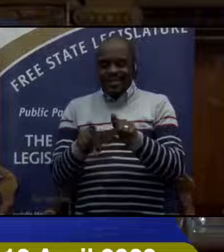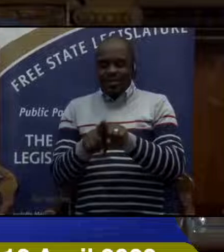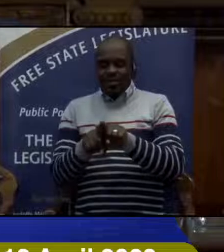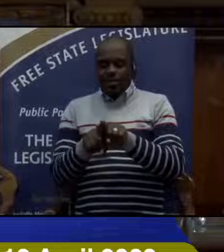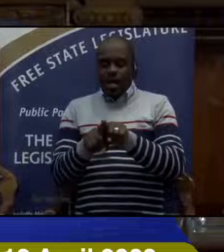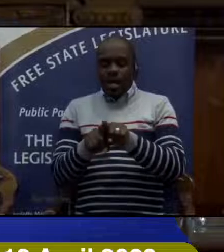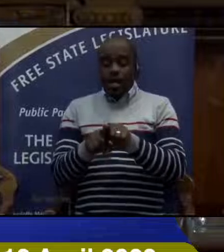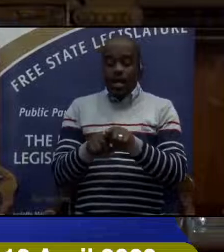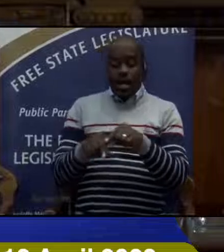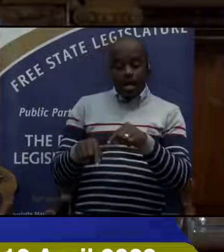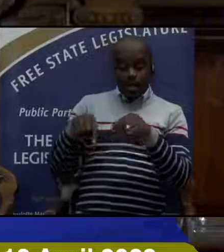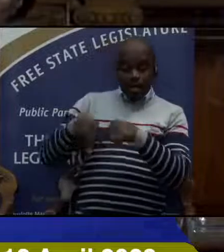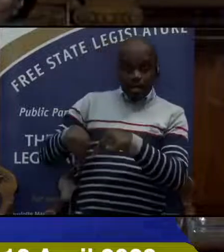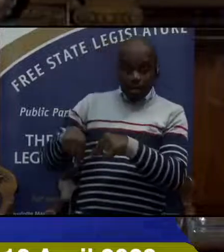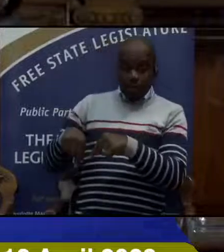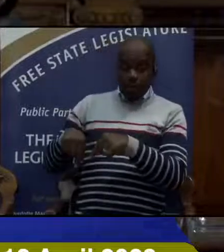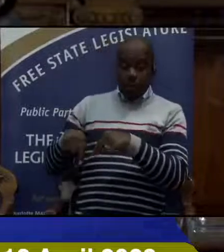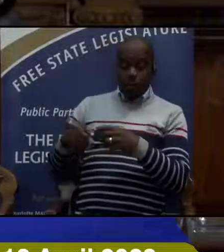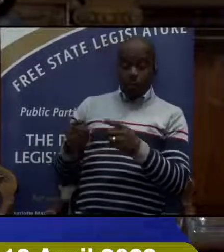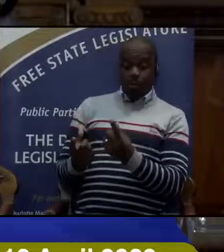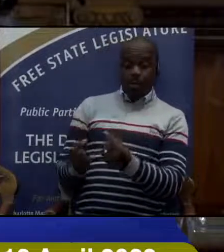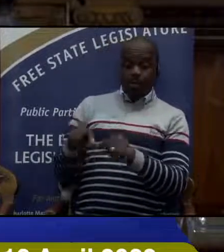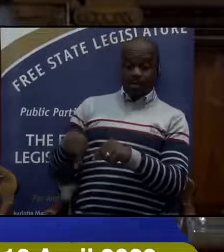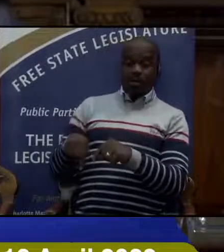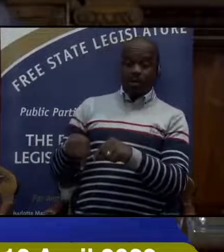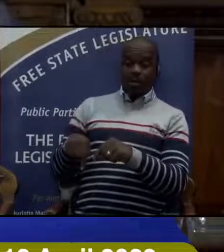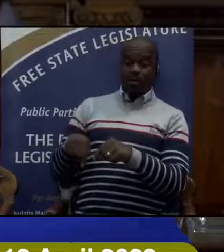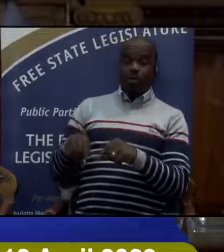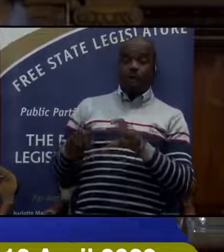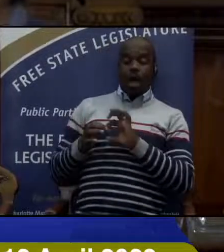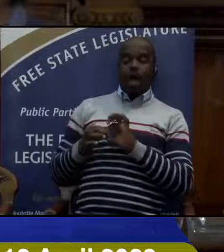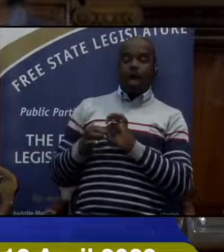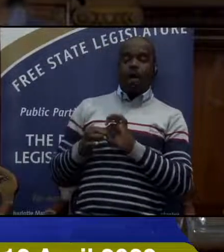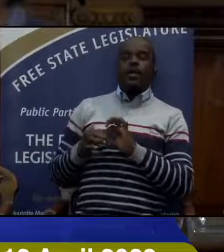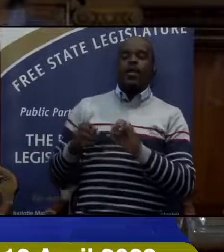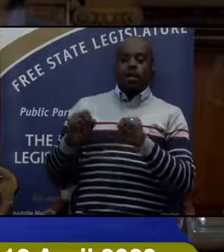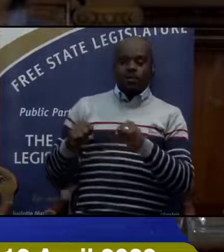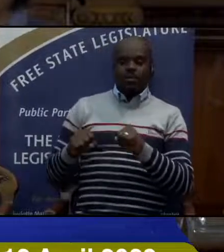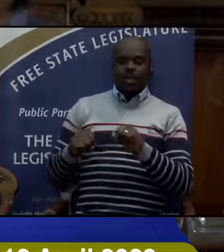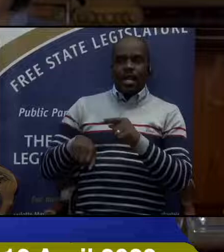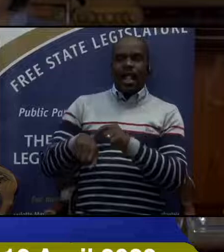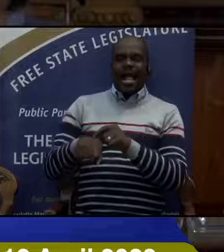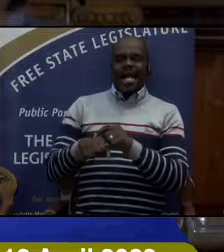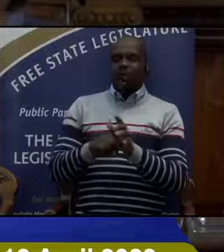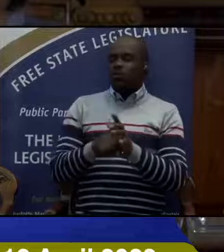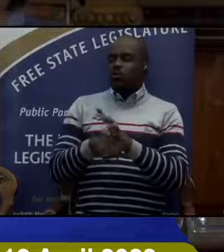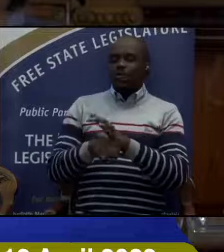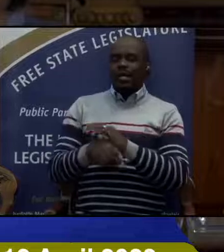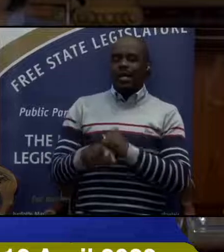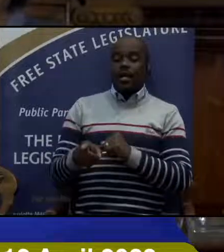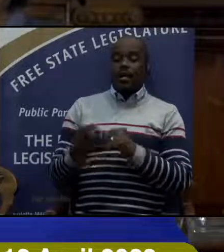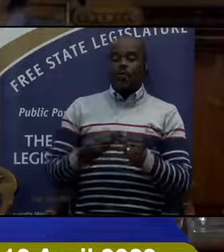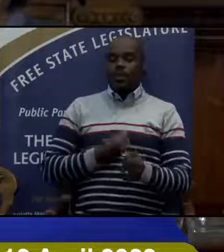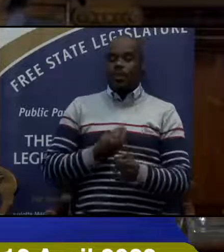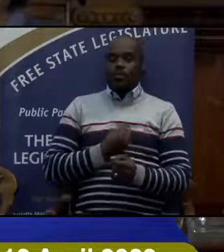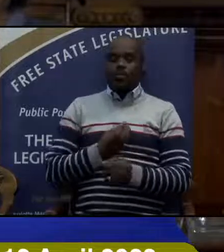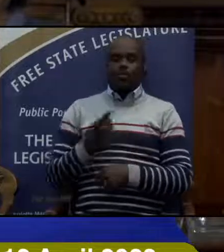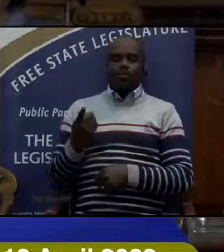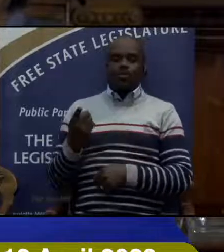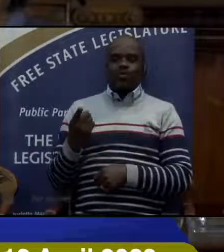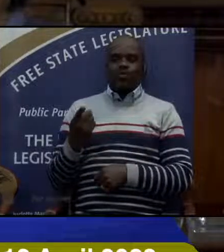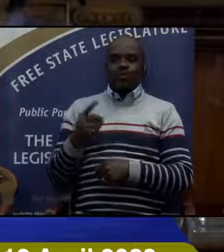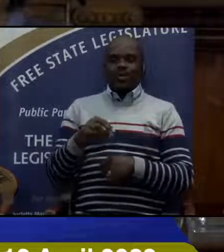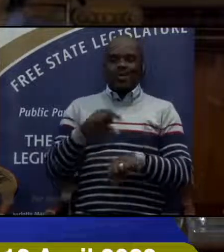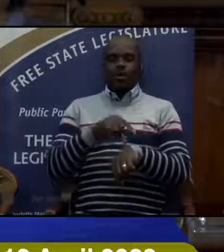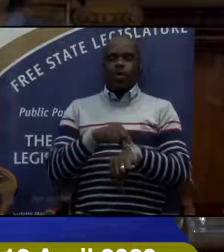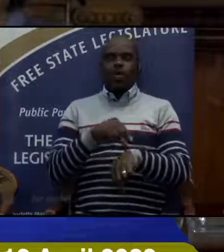country provides limited space for young people to enroll, become doctors. If you go to the university, there's a number that